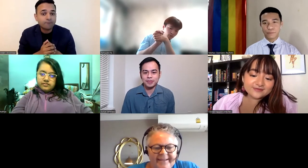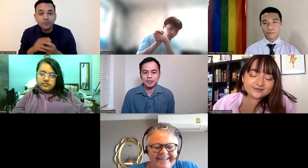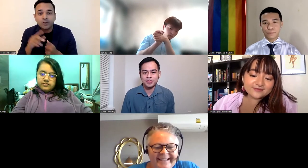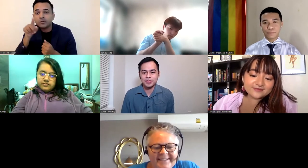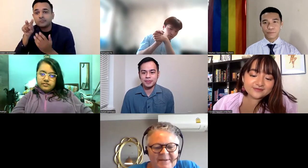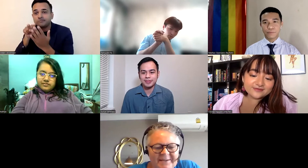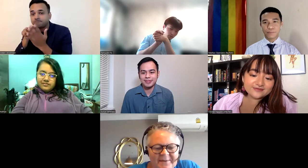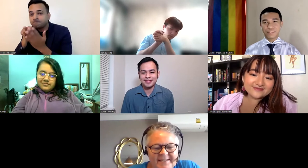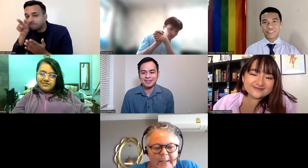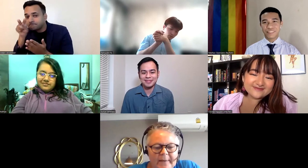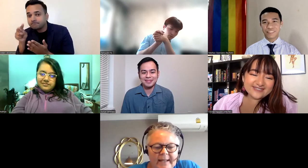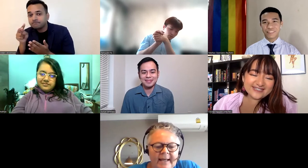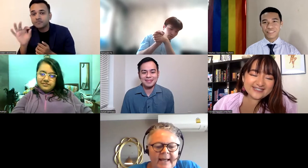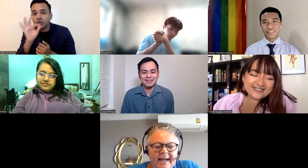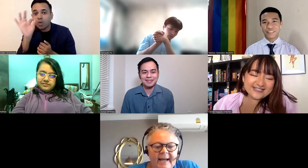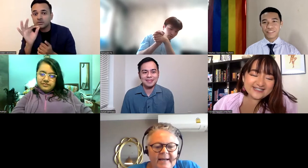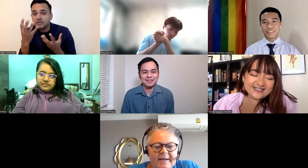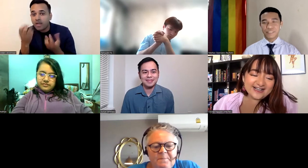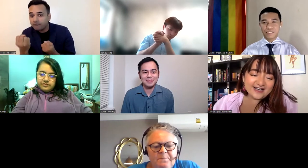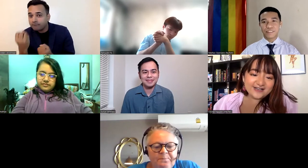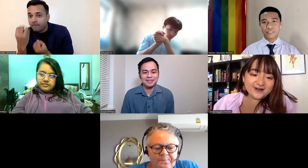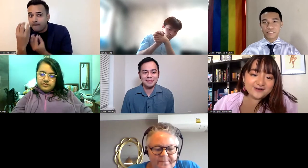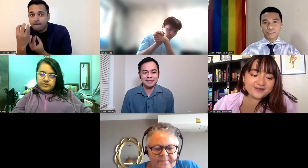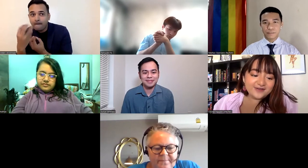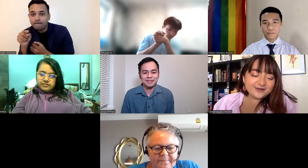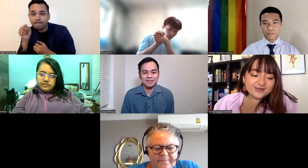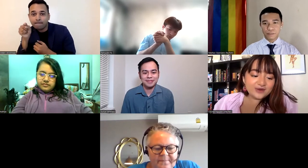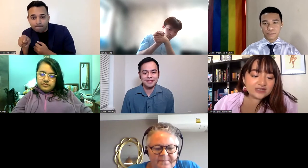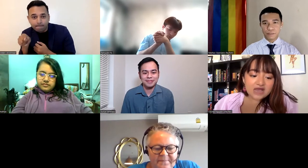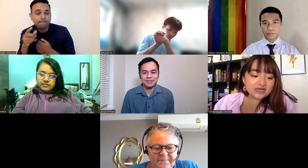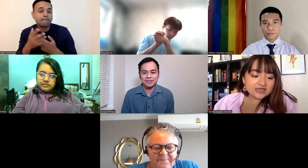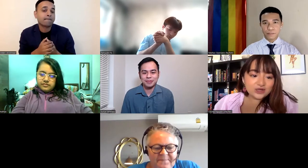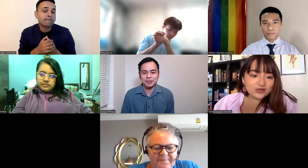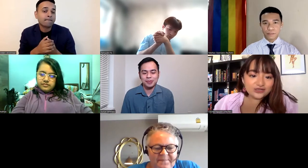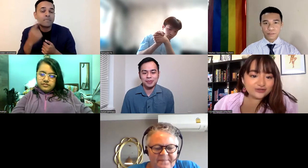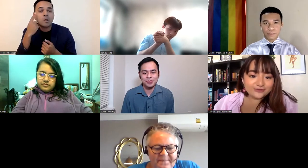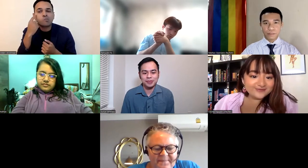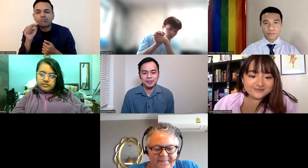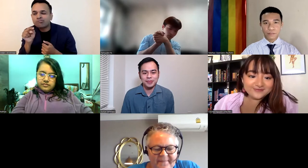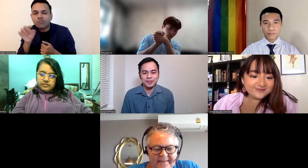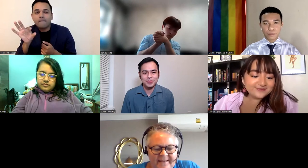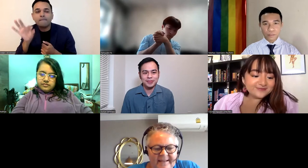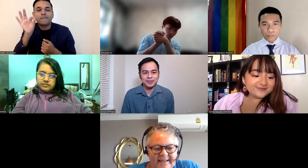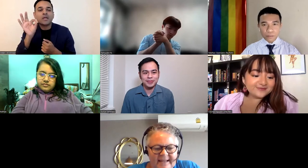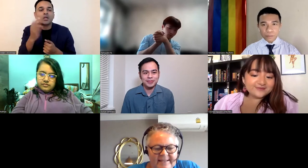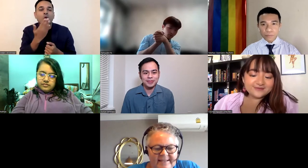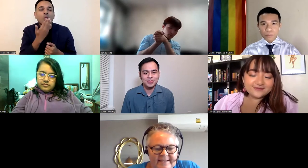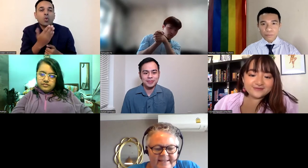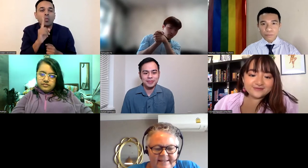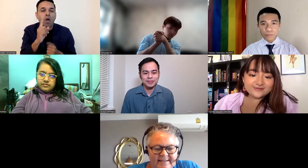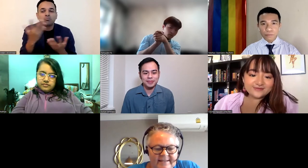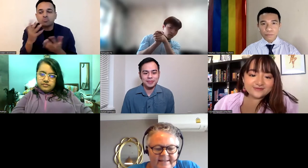Sorry, there's many questions coming in. Everyone's so excited to talk to you.